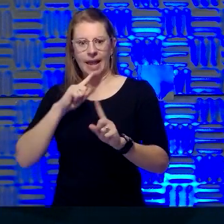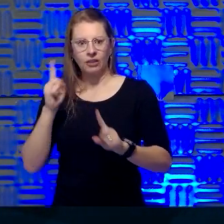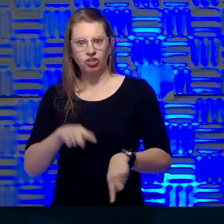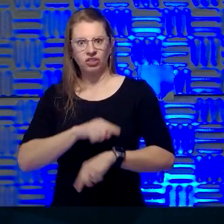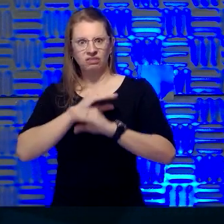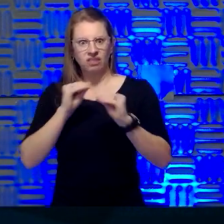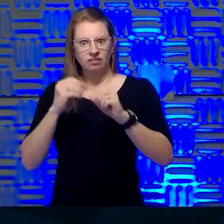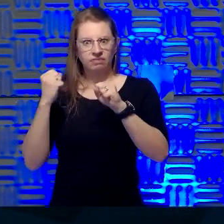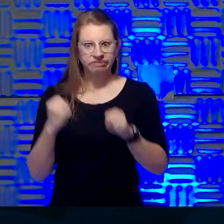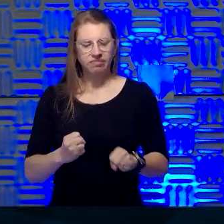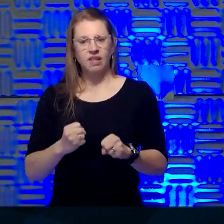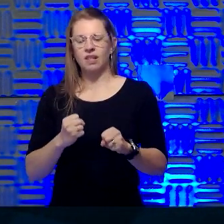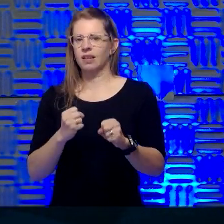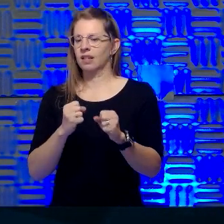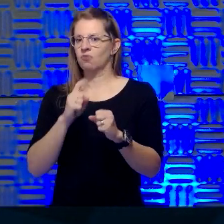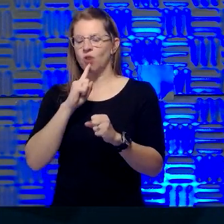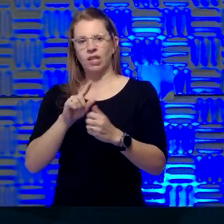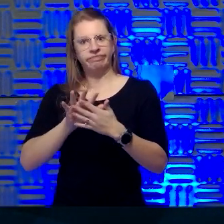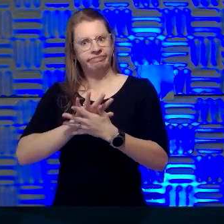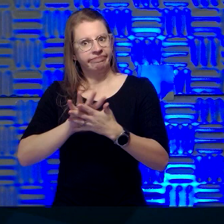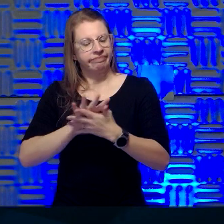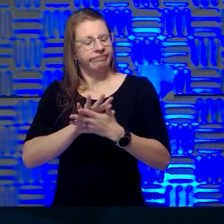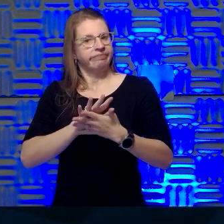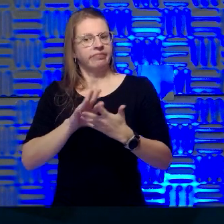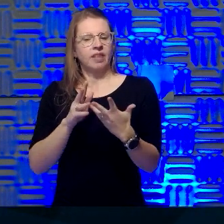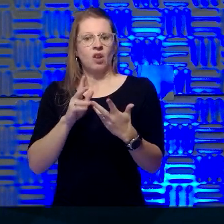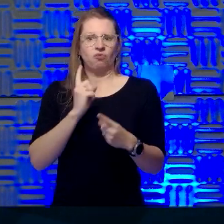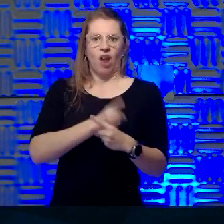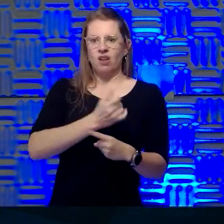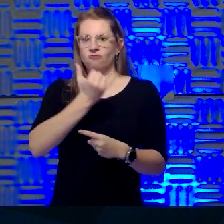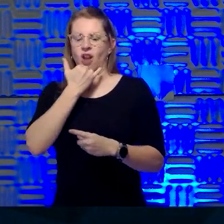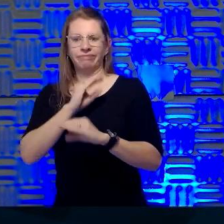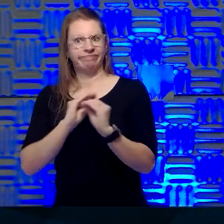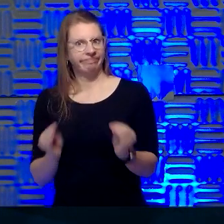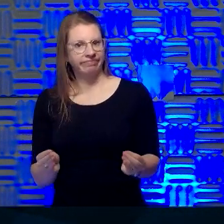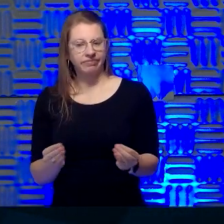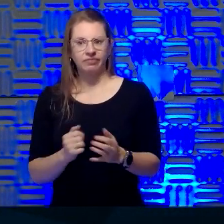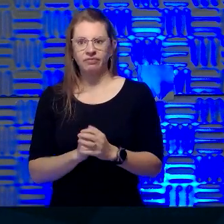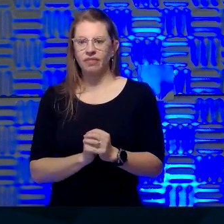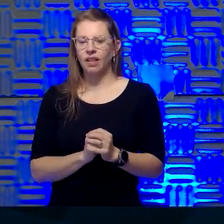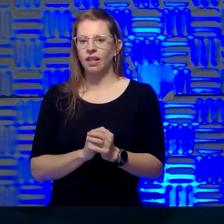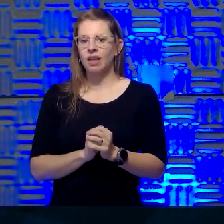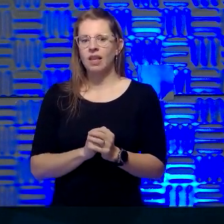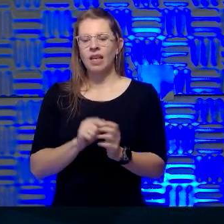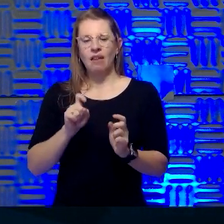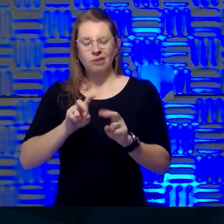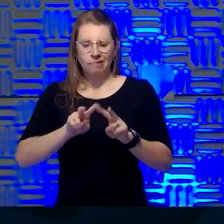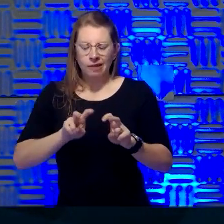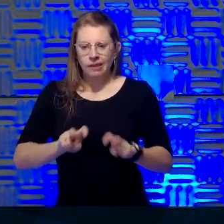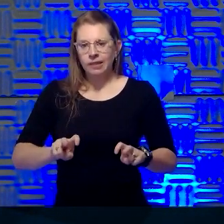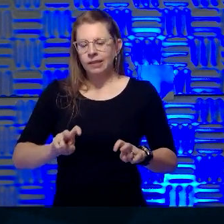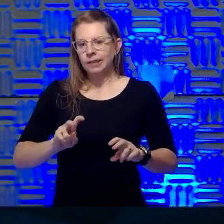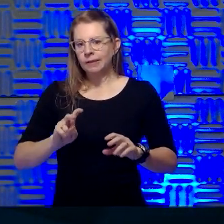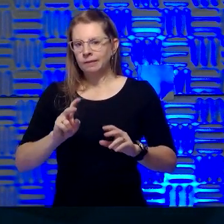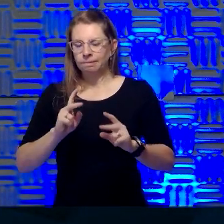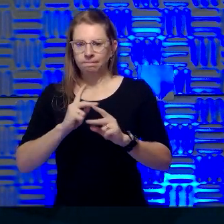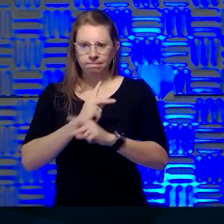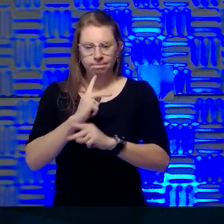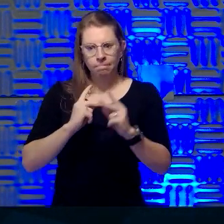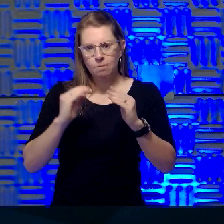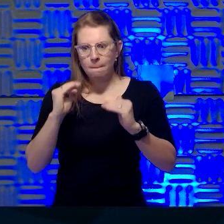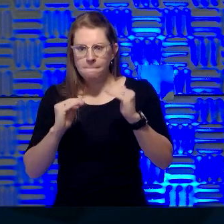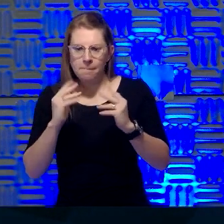There's a lot of gray. And so there is no right or wrong answer. And so I think you take a measured approach. You